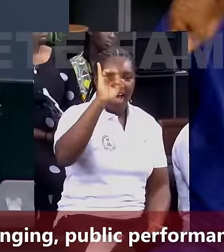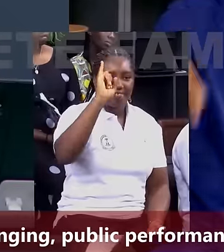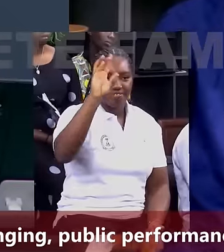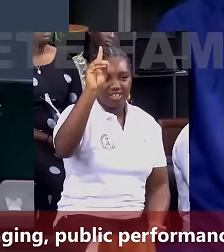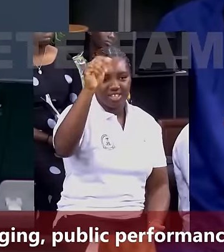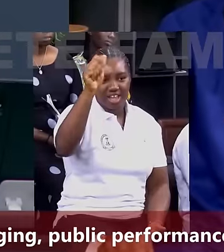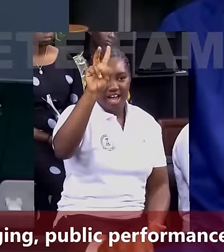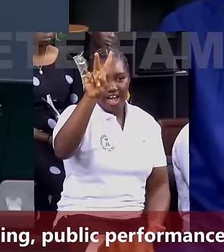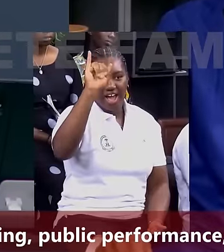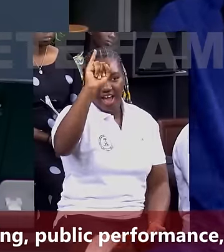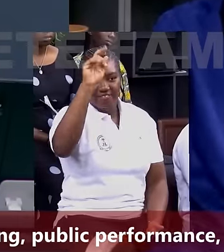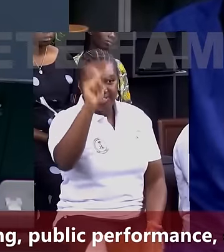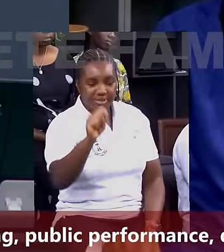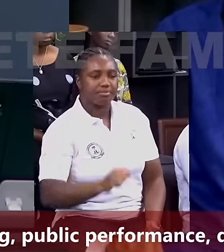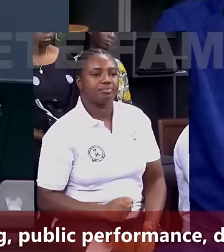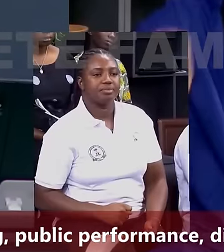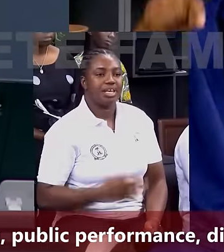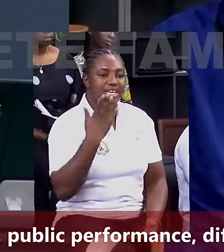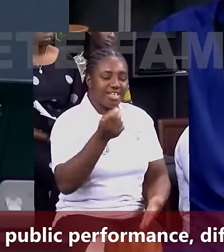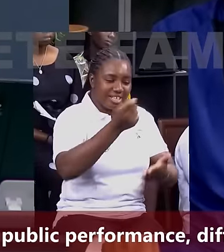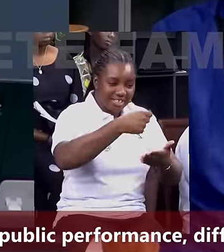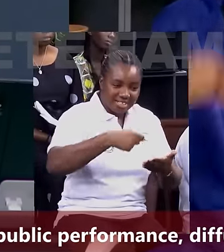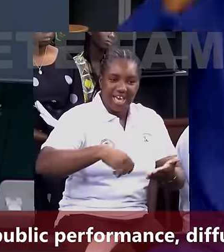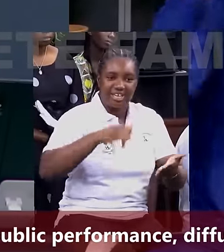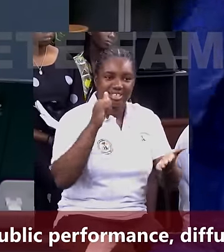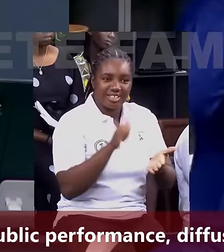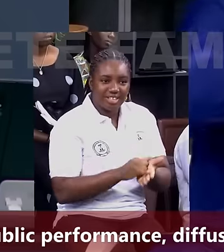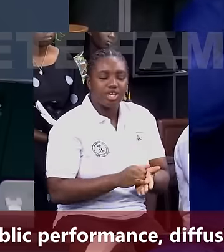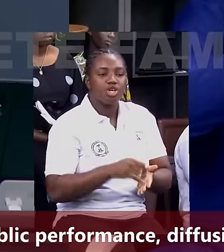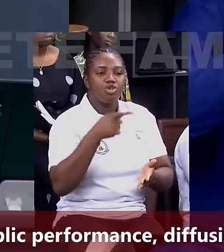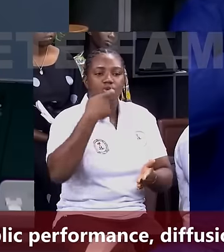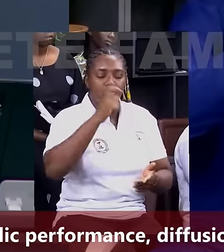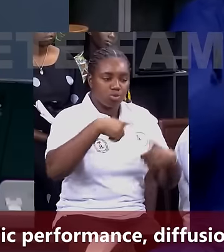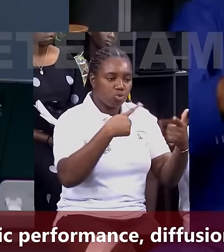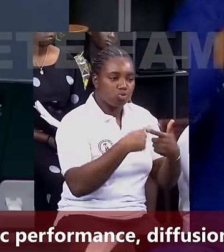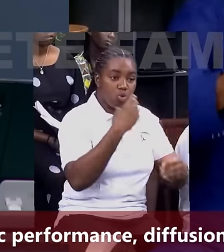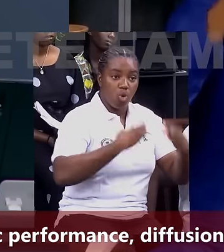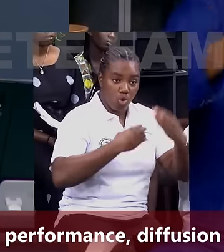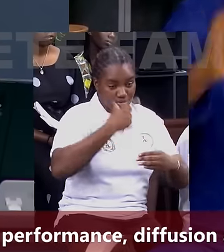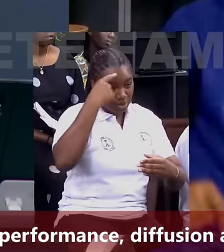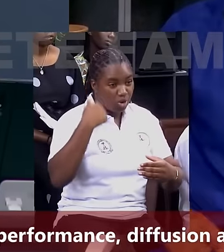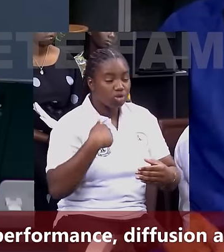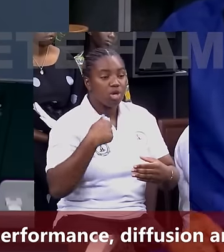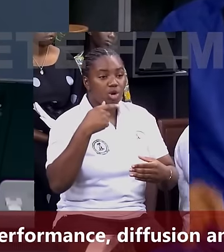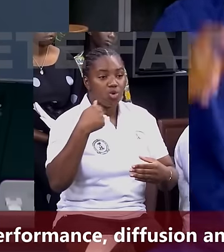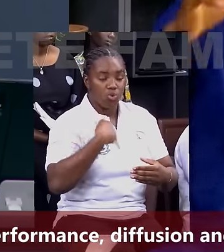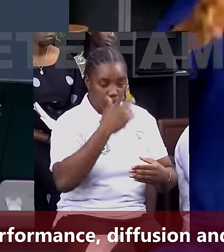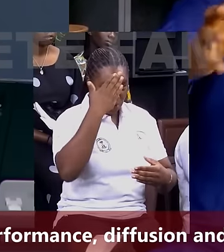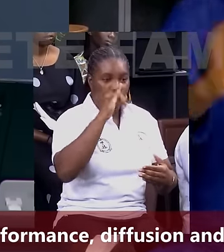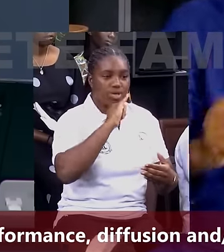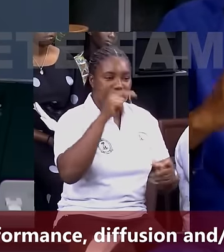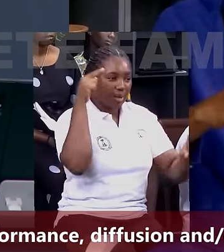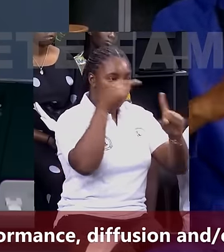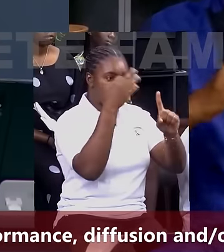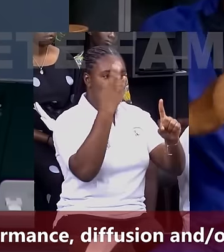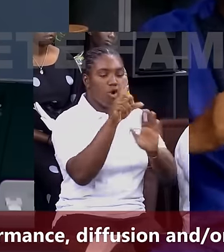they signed consent to us. Not only that, we say we are not satisfied. You must go to court. Because we know that it's a point of law. After